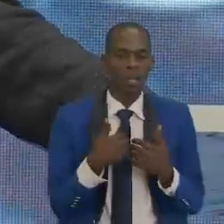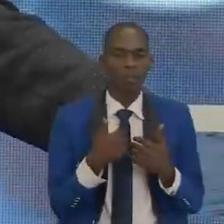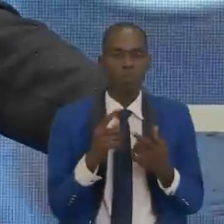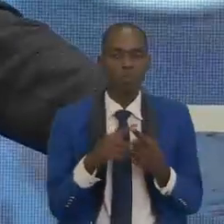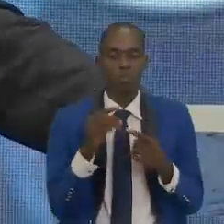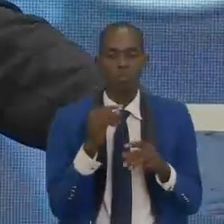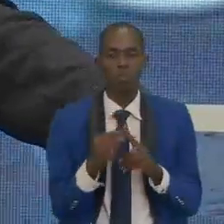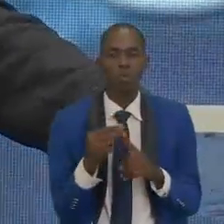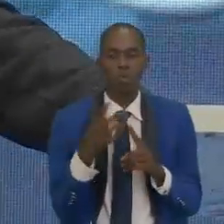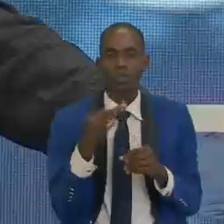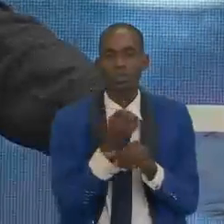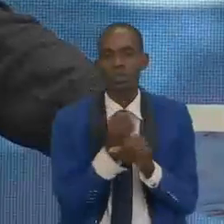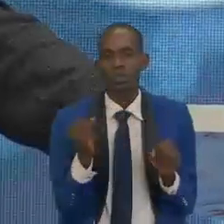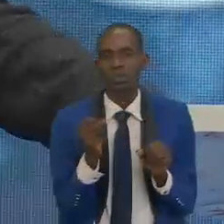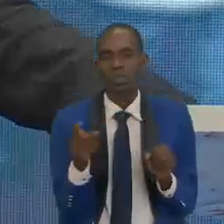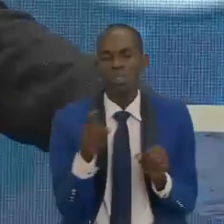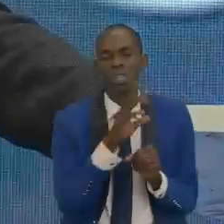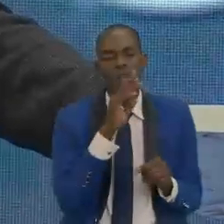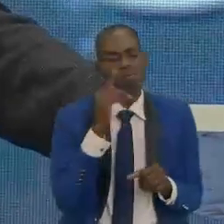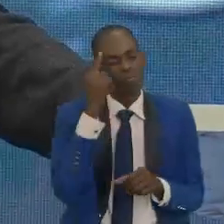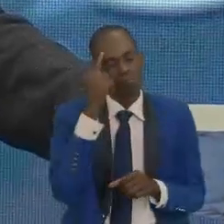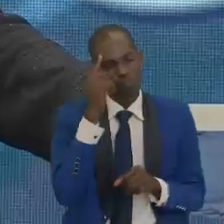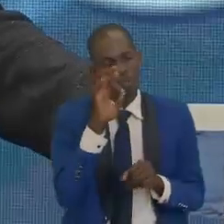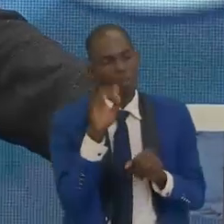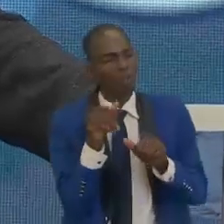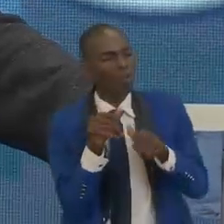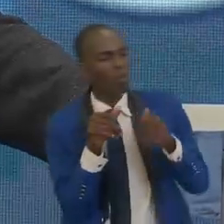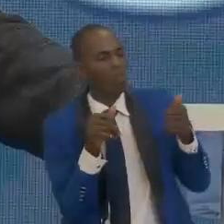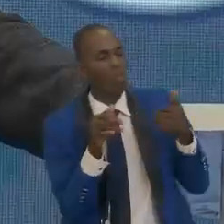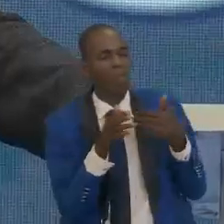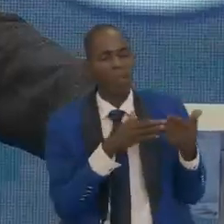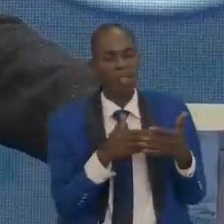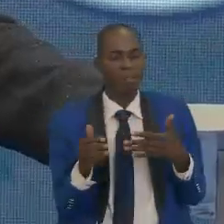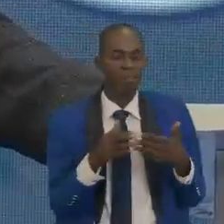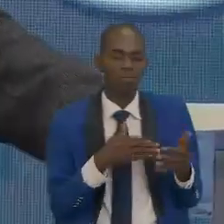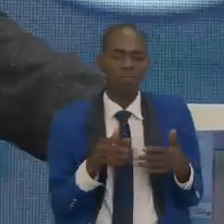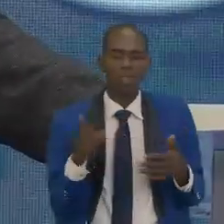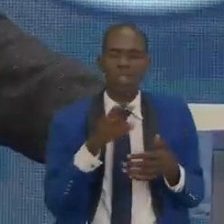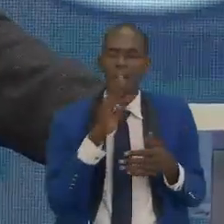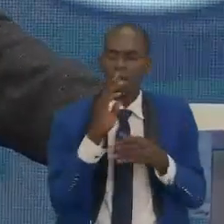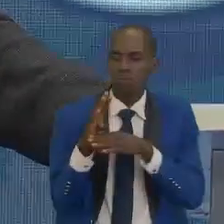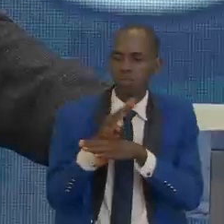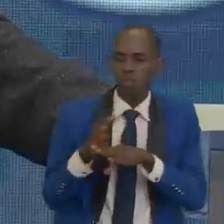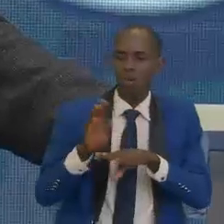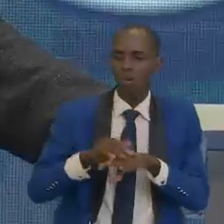They are thinking of another thing. They are busy on another thing.